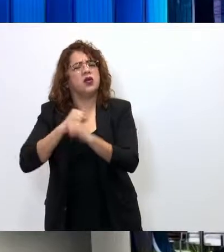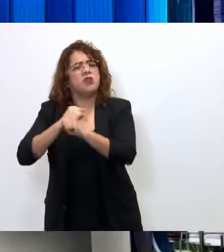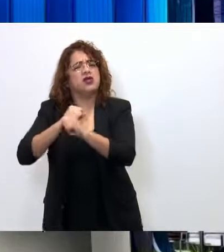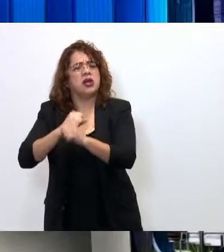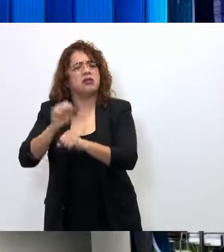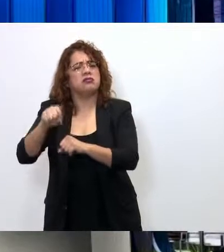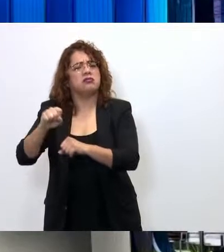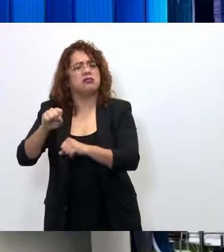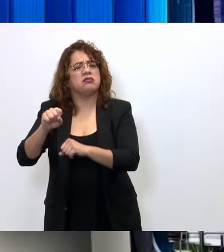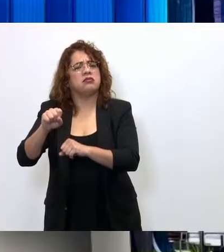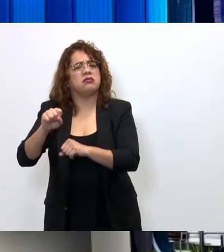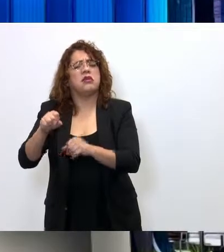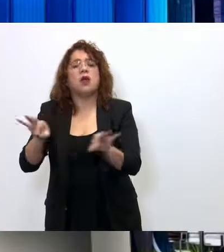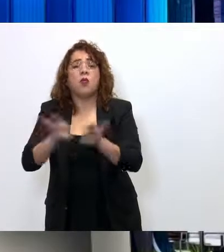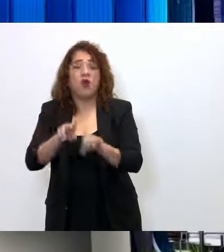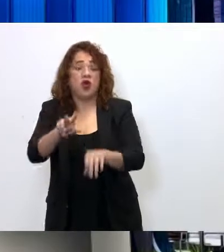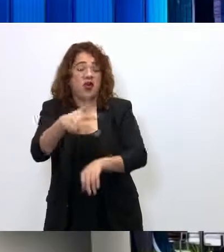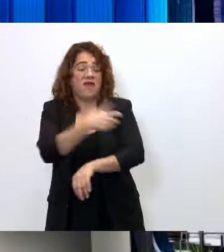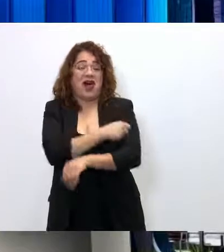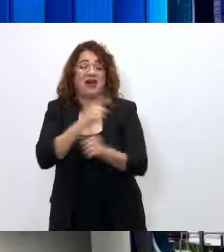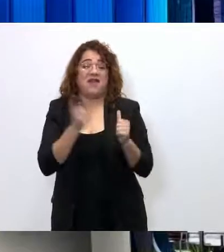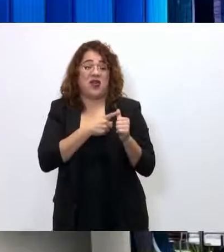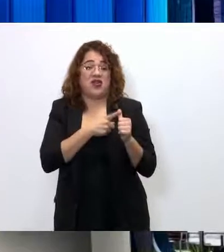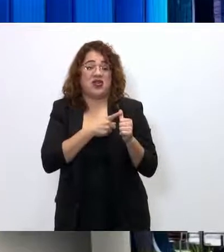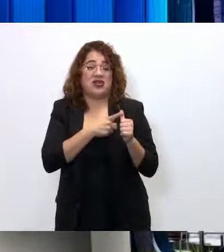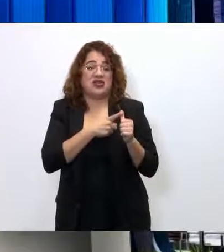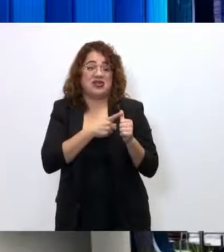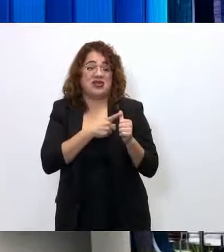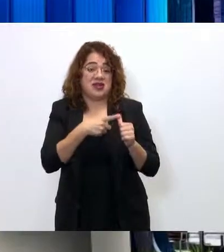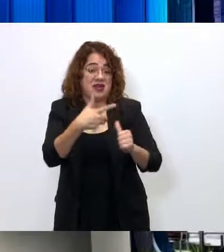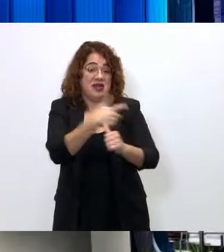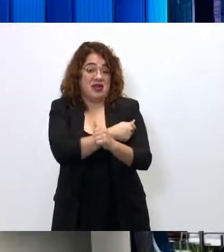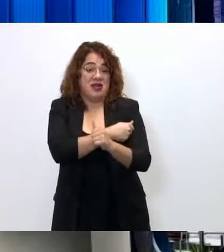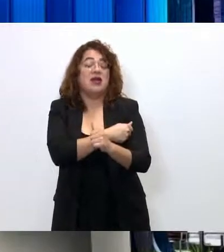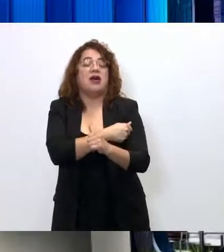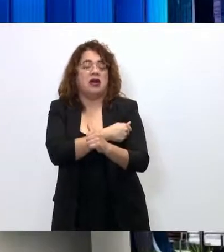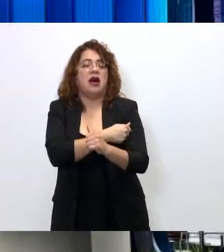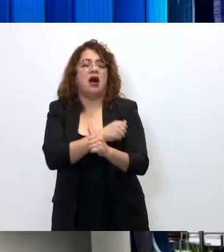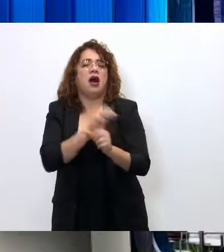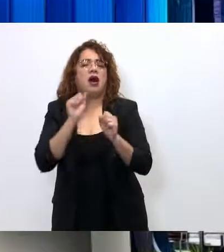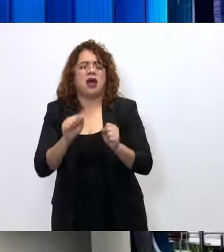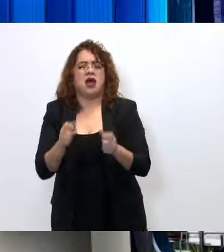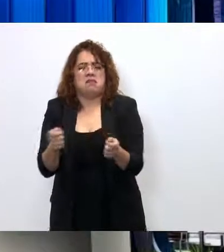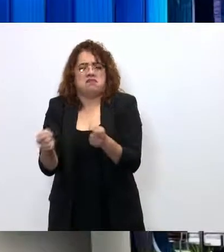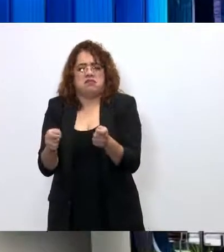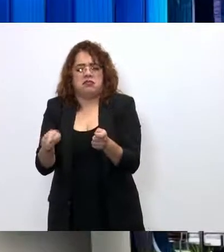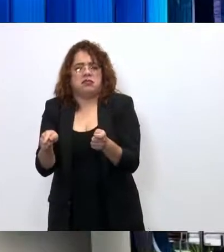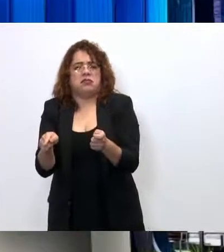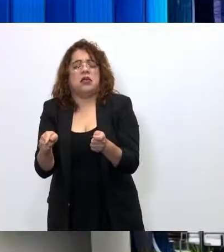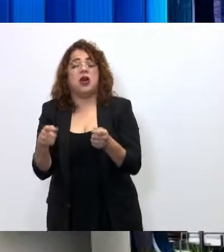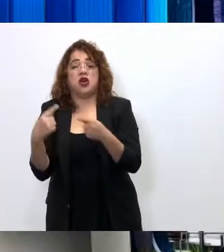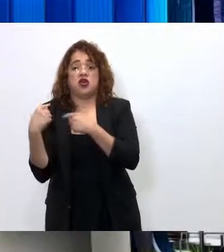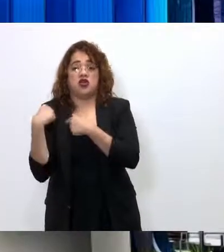variants don't have the possibility of taking hold at a high level. So far, we're not seeing a